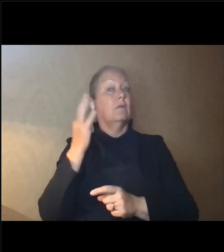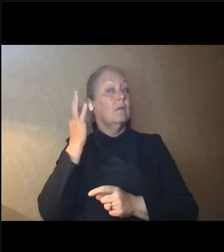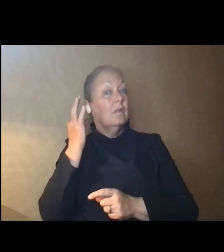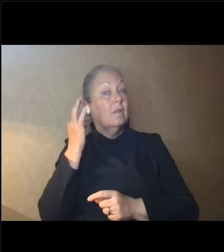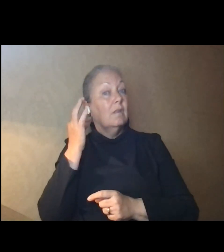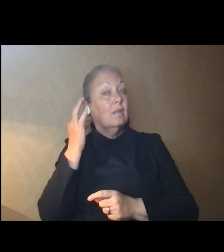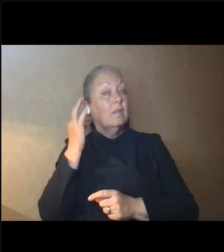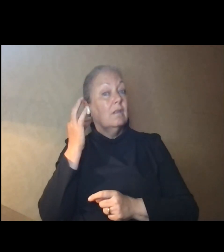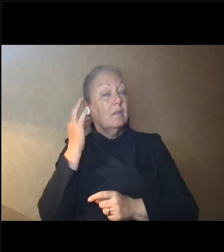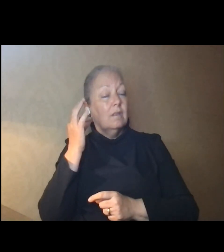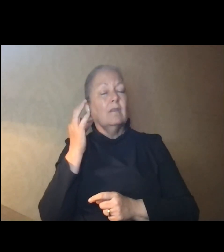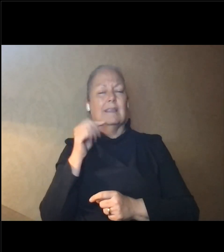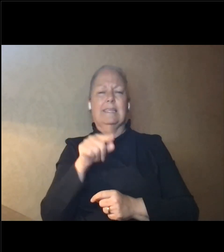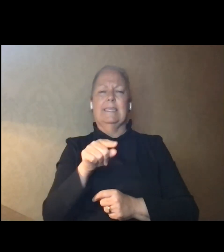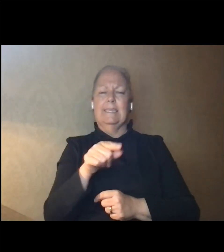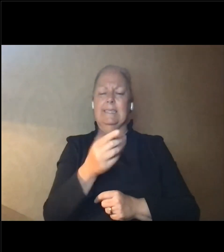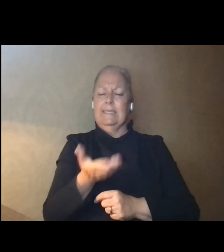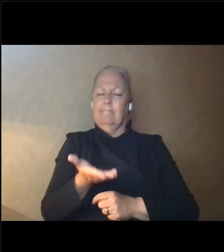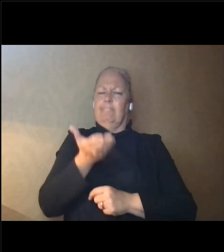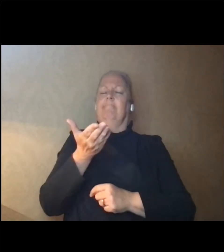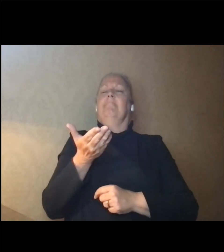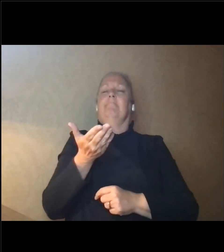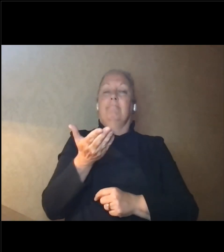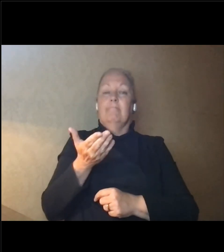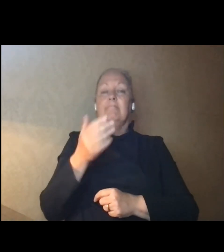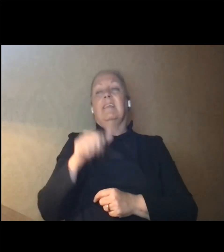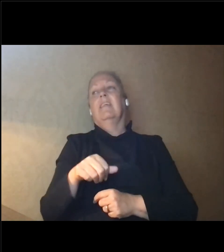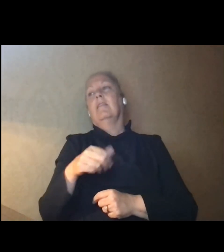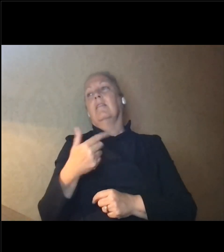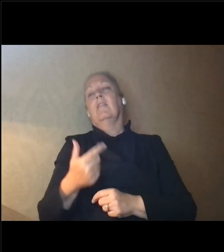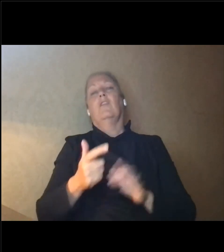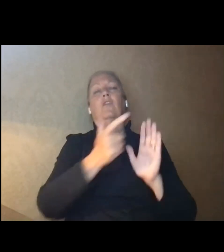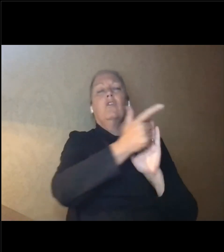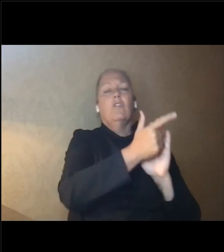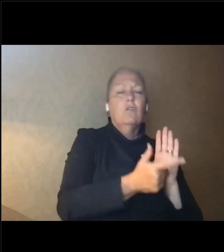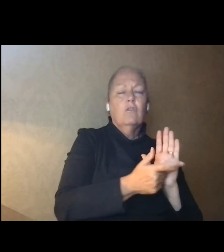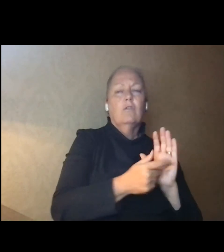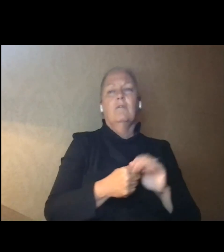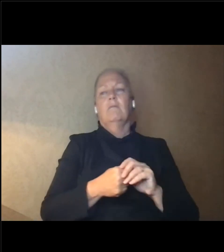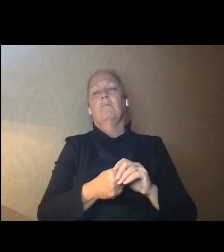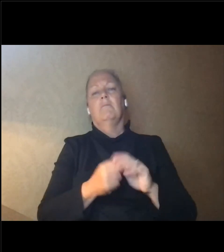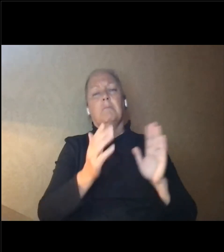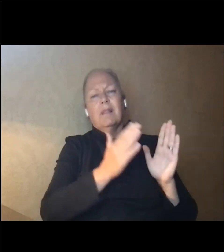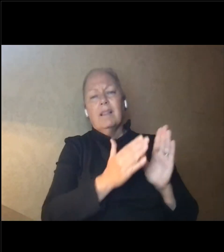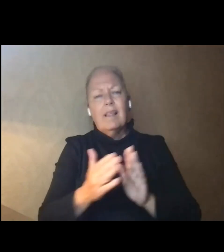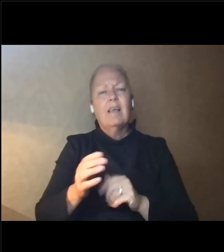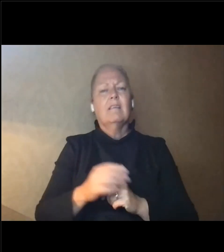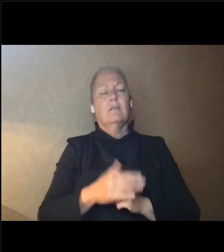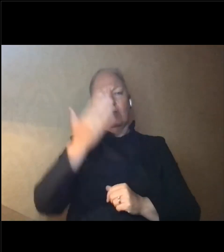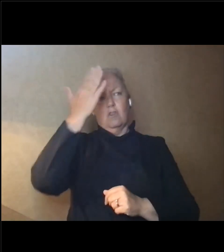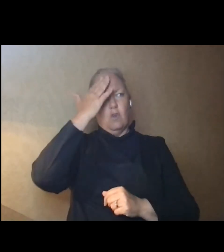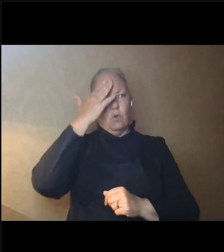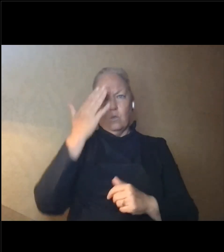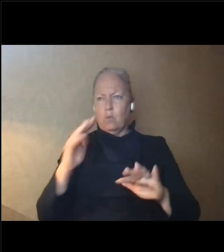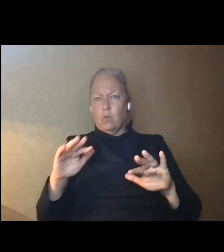through strengthening legislations, making policies, planning, establishing accountability and tracking progress